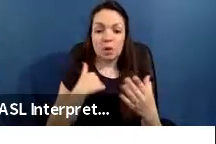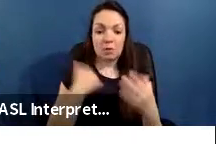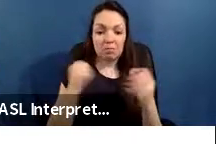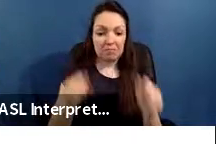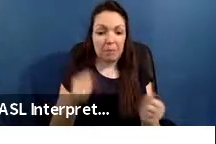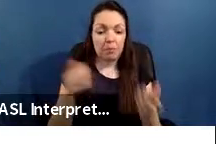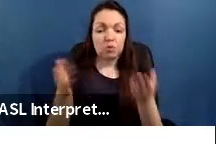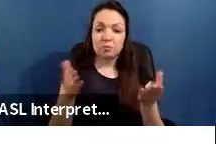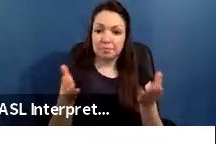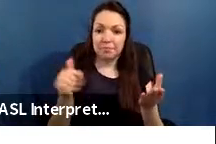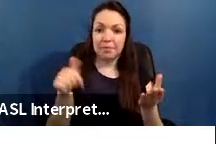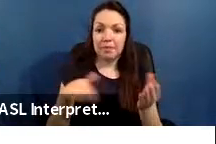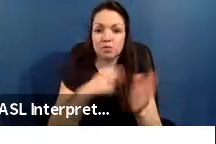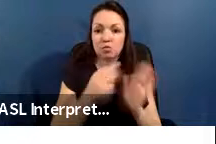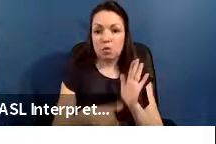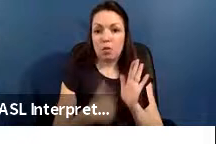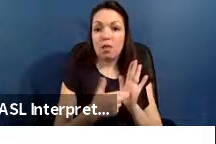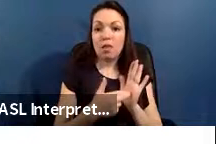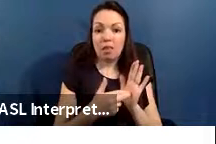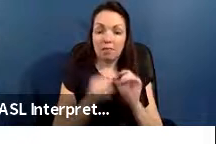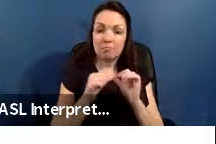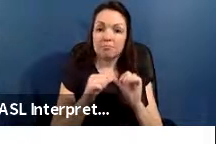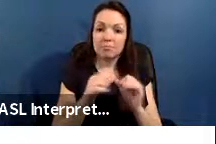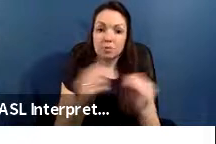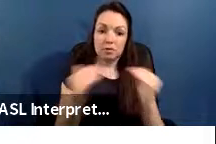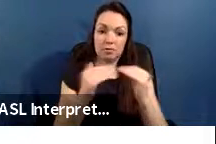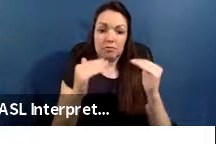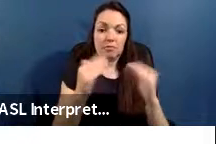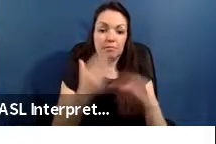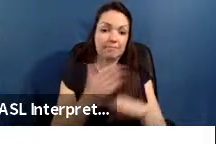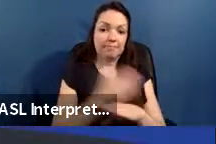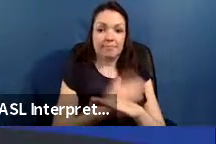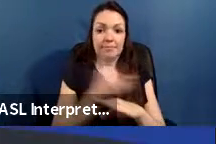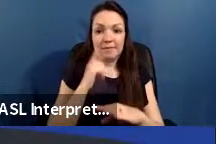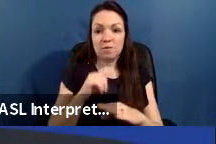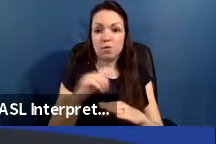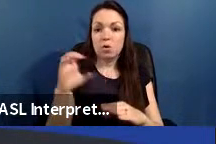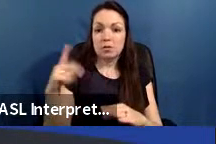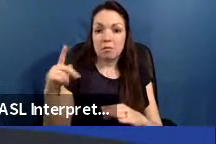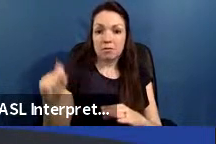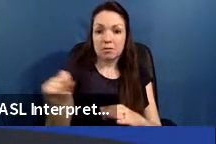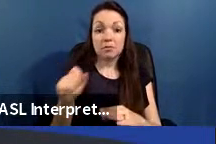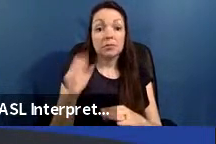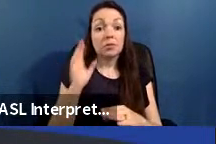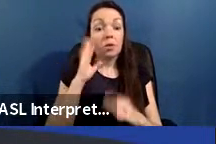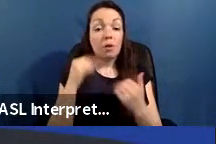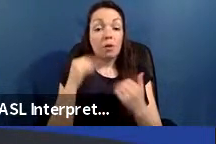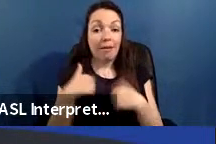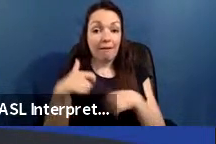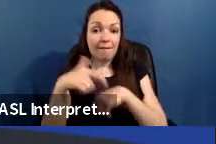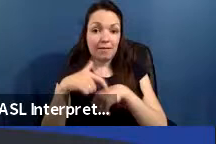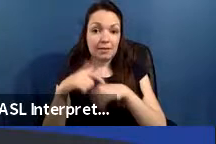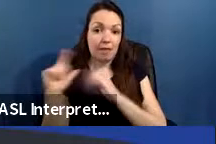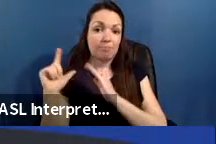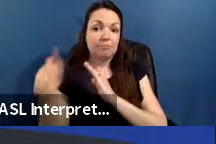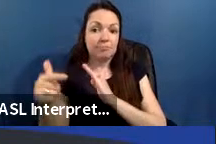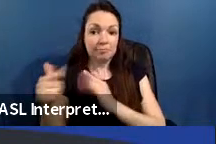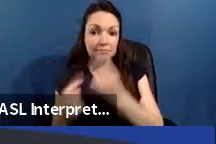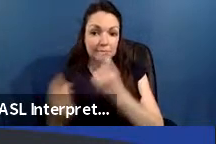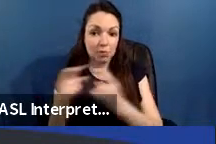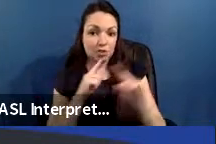equity in Chicago Public Schools. So thank you all for joining us. There will be some time for a Q&A and a whole bunch of other things, but we really